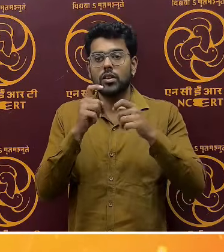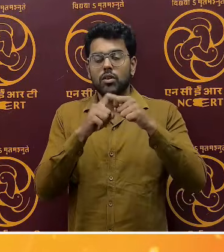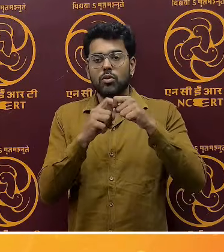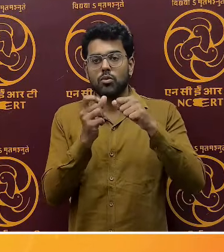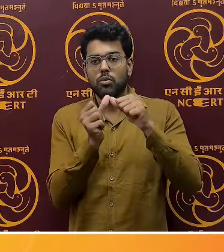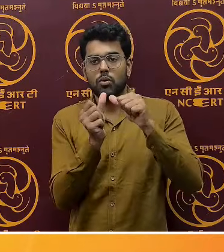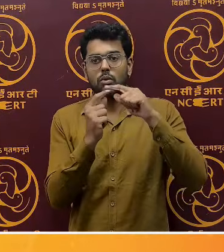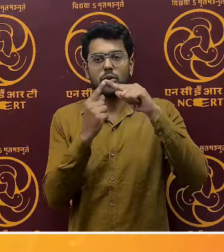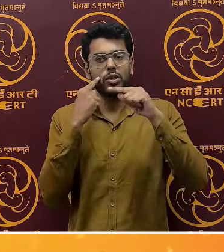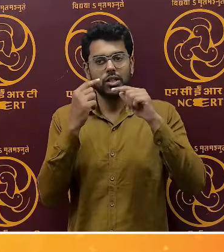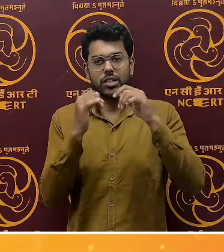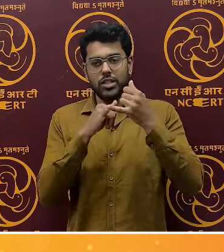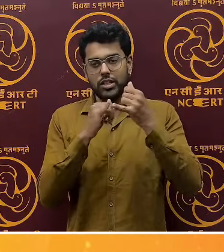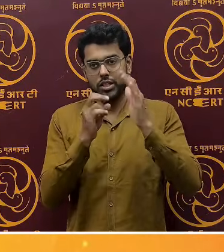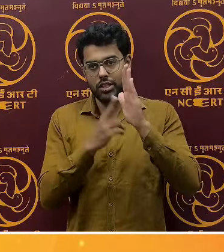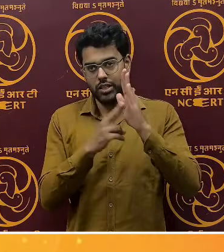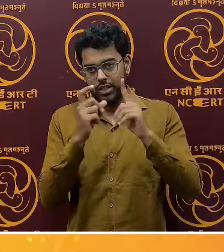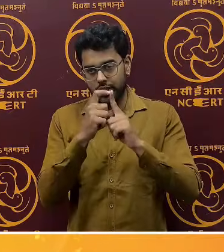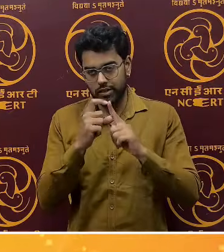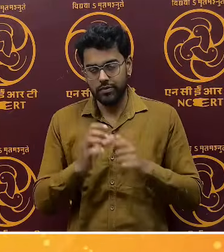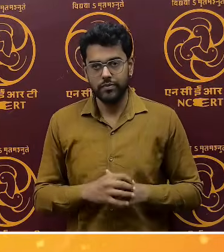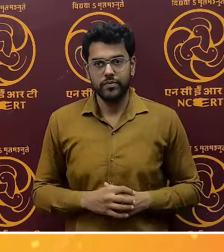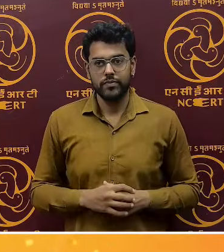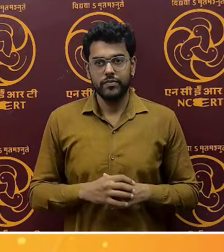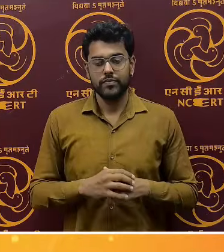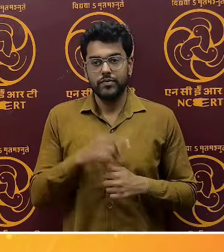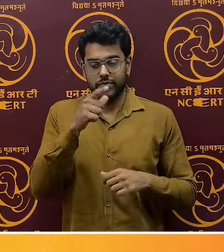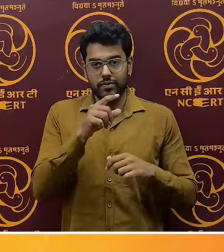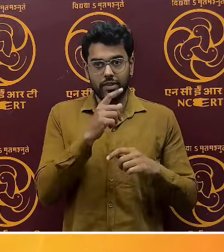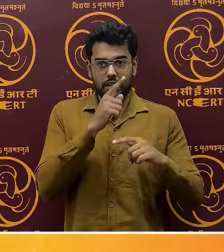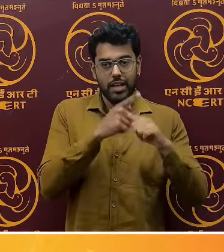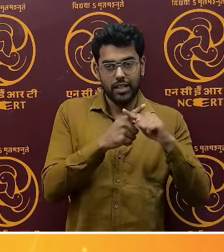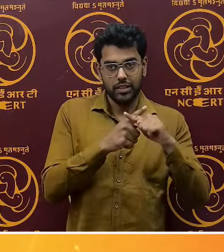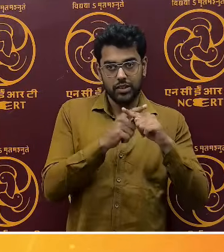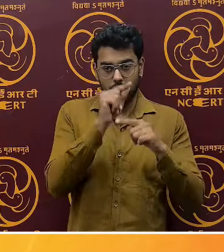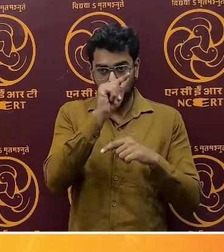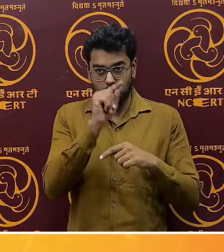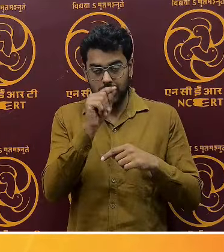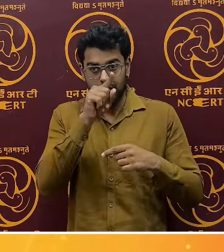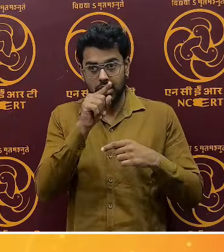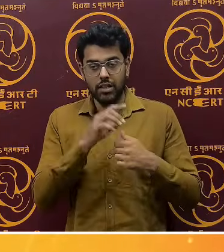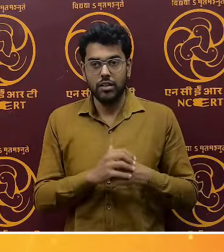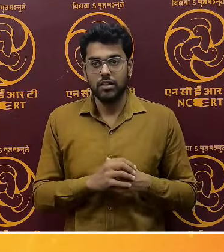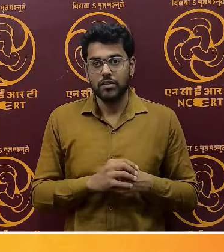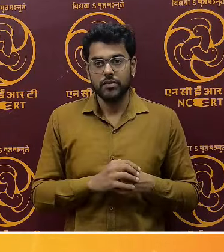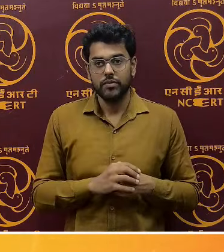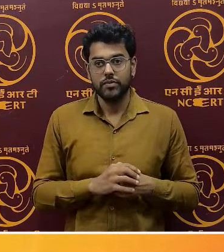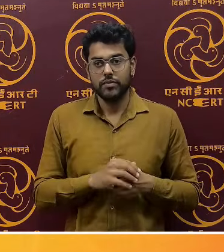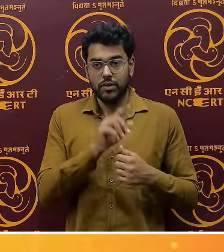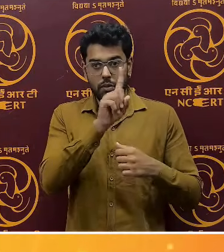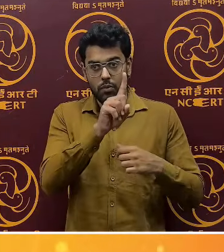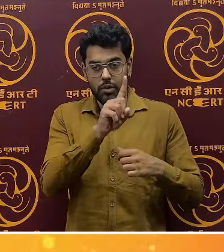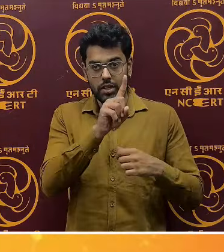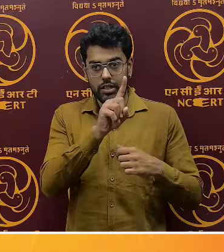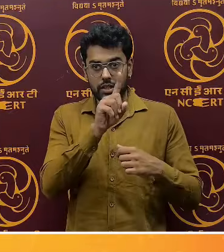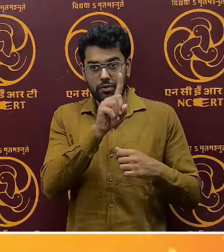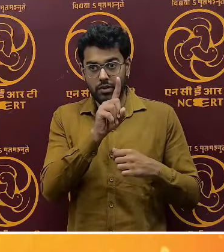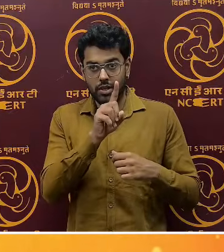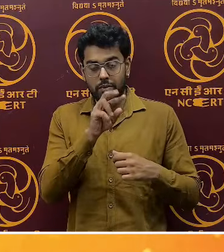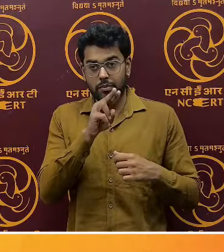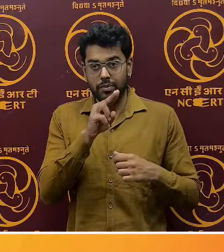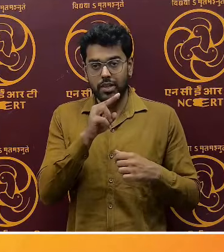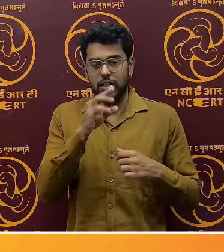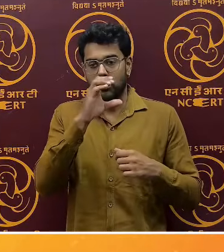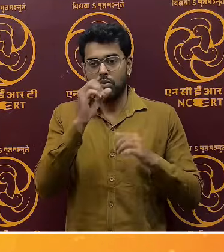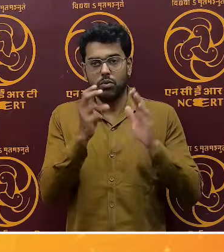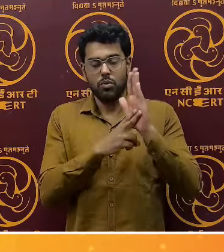this variable. See here x square, here is 1 actually multiplied to this x square. So 1 is known as coefficient of. If